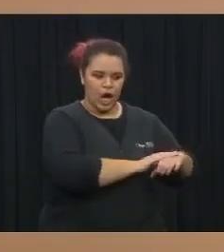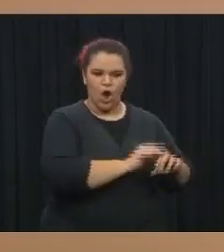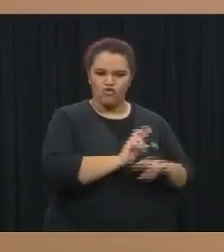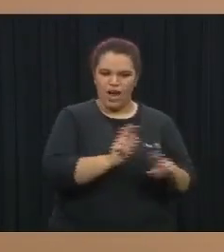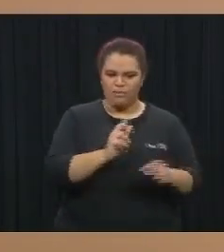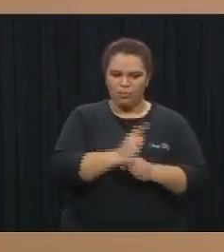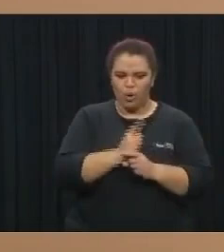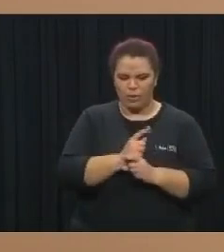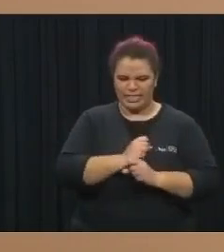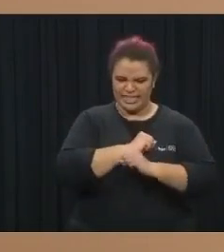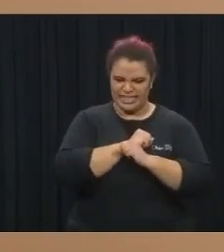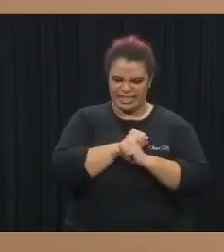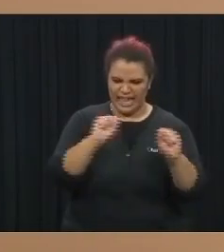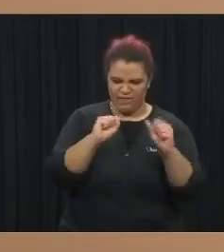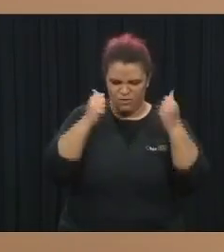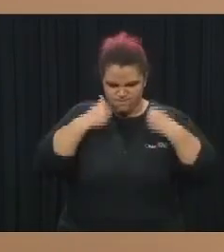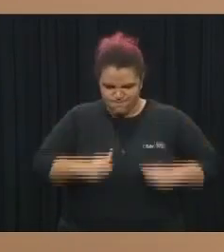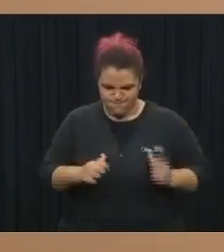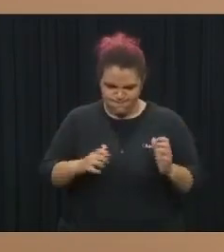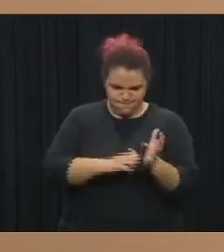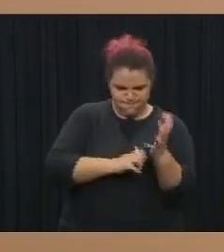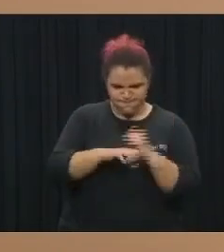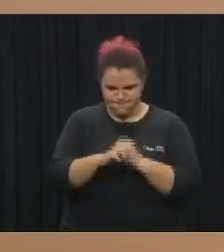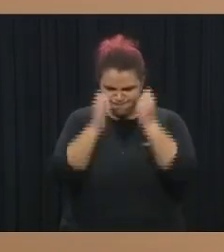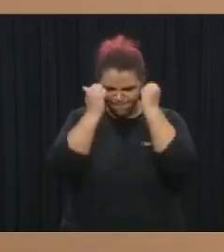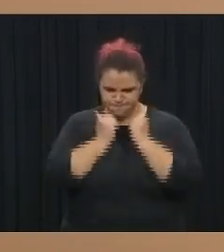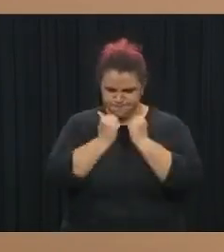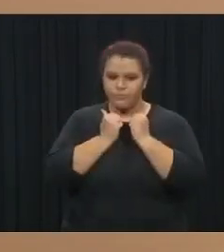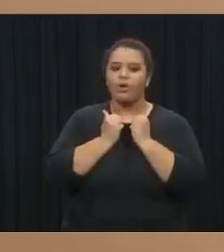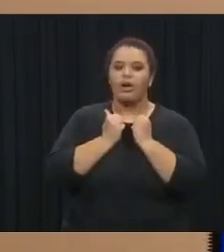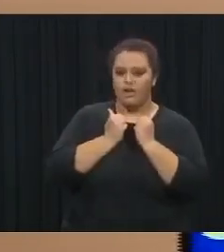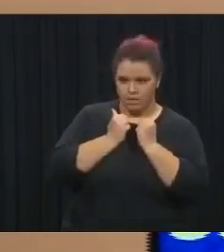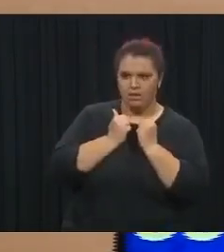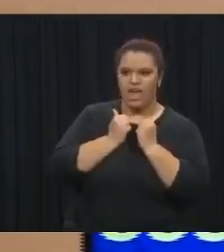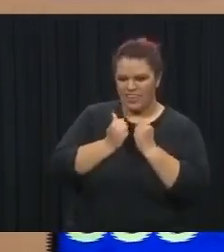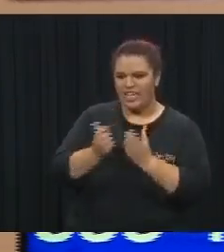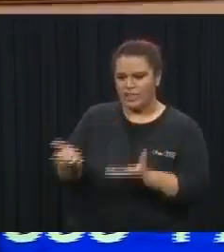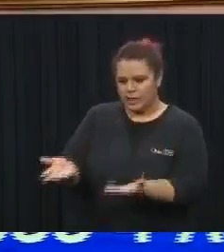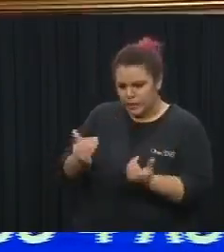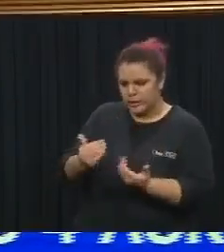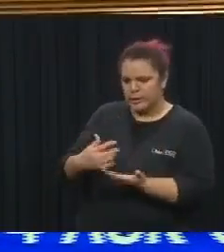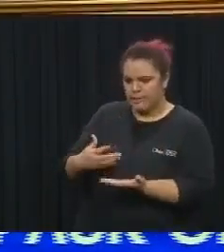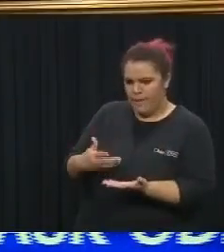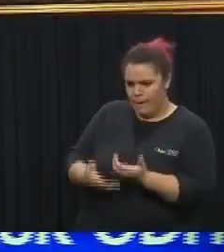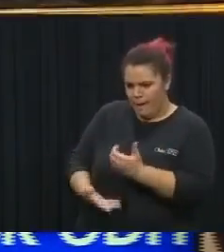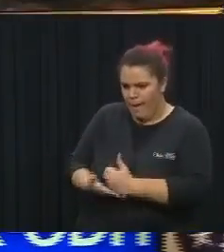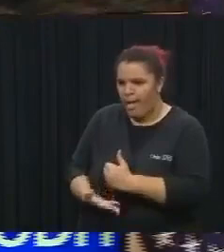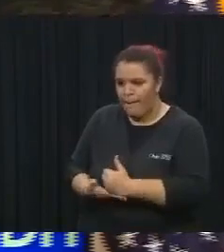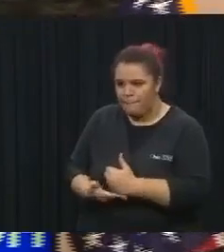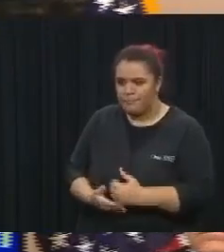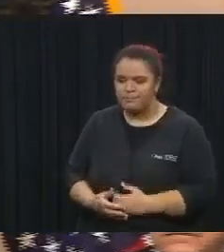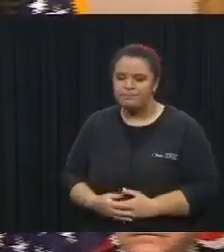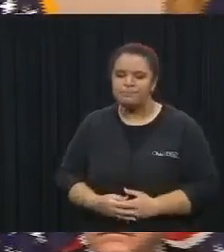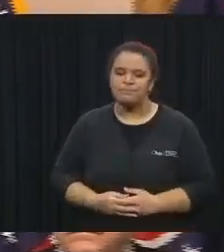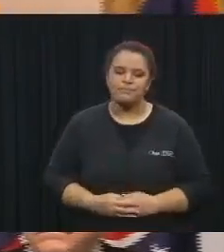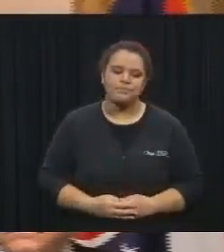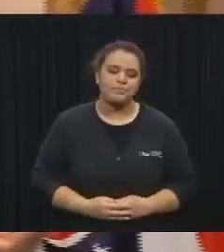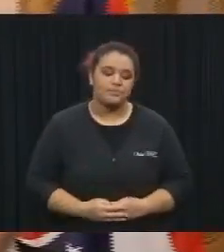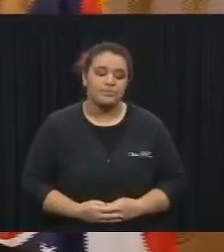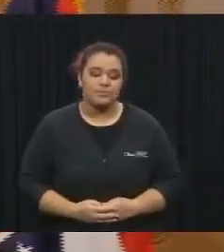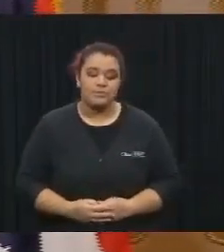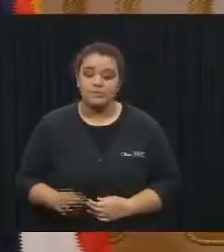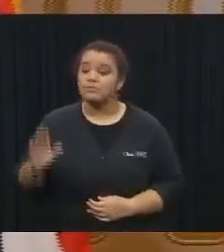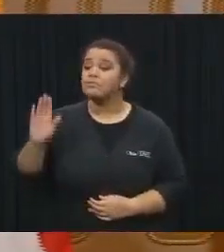Jim Province with the Toledo Blade. A question for the governor. You have deployed the Ohio National Guard on a very